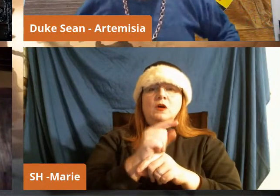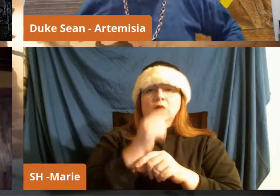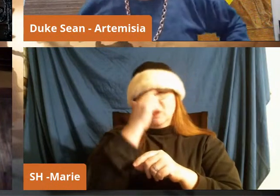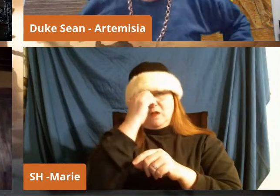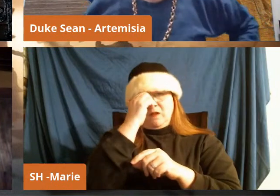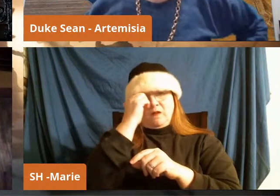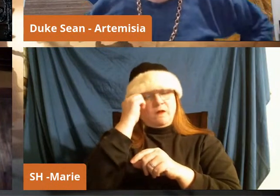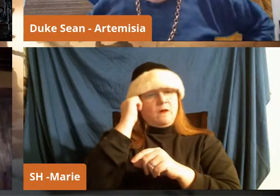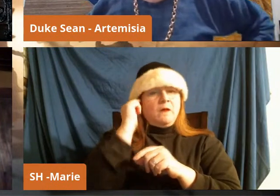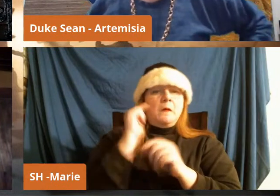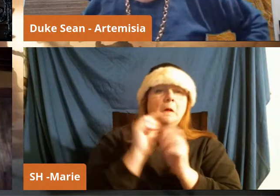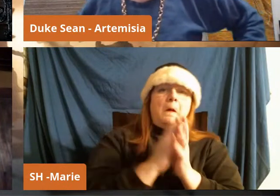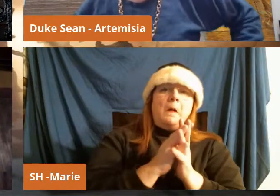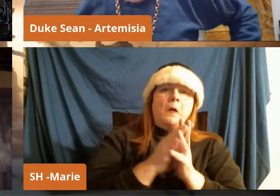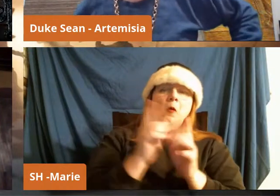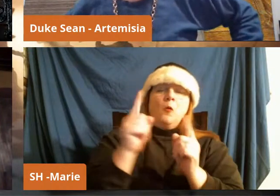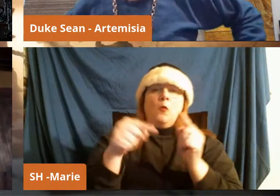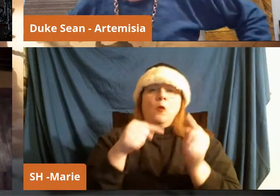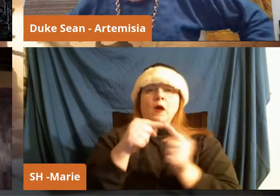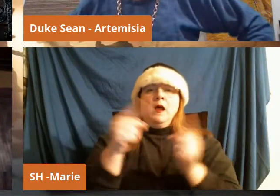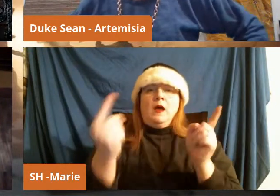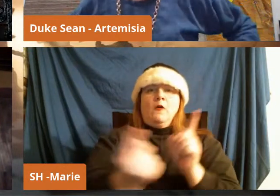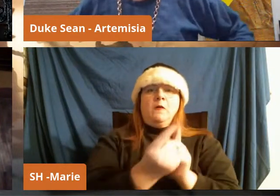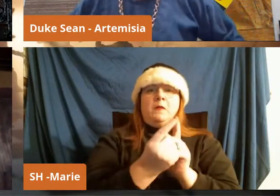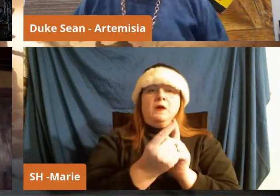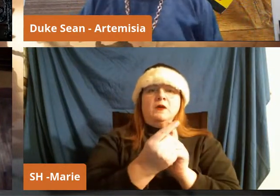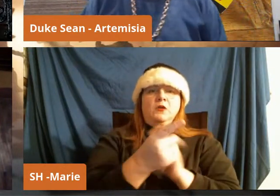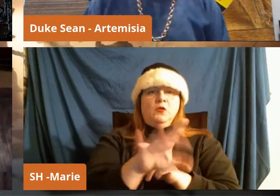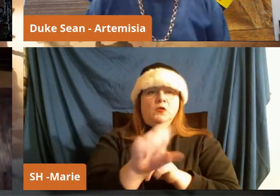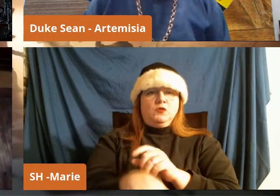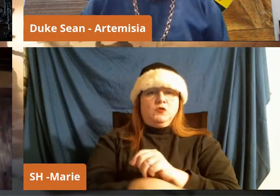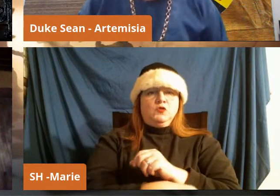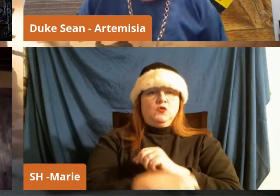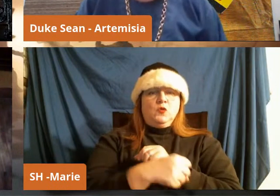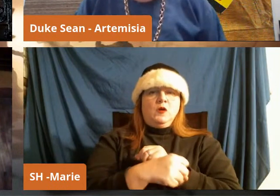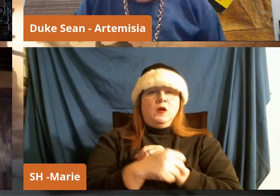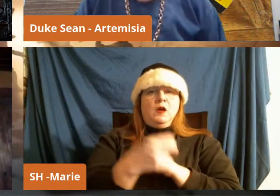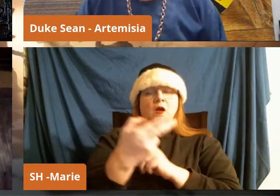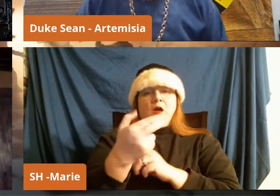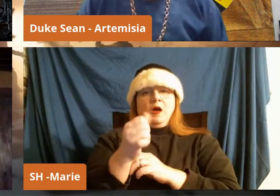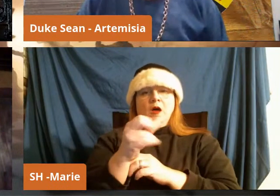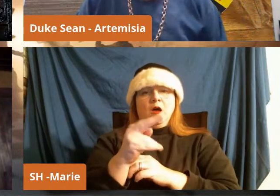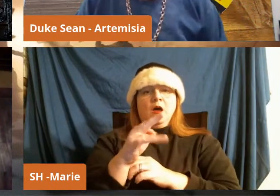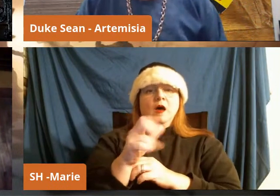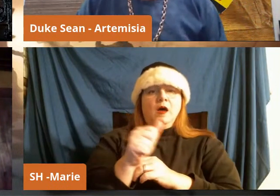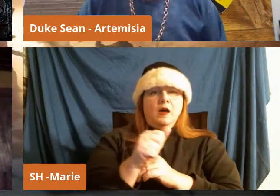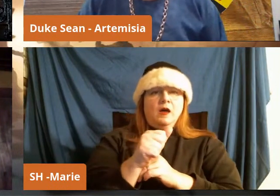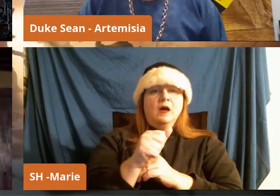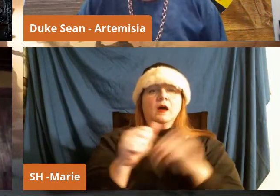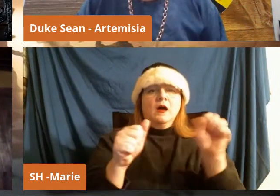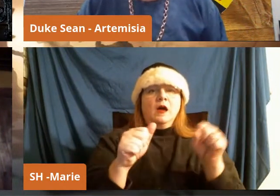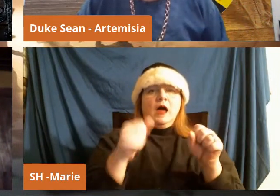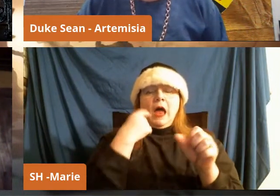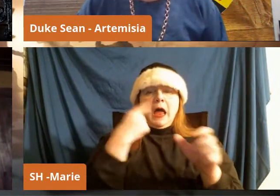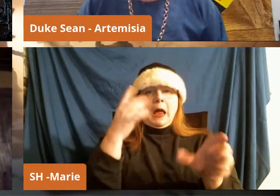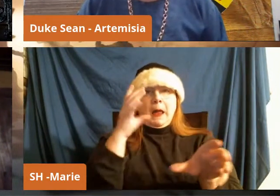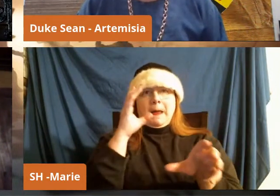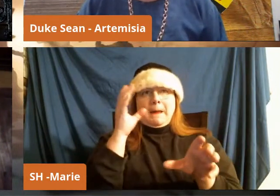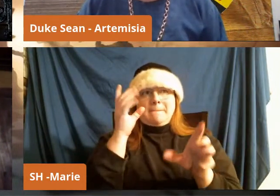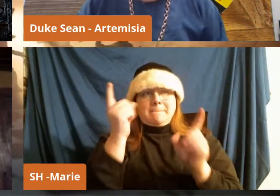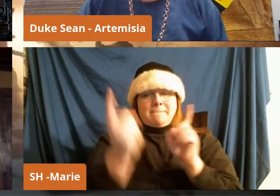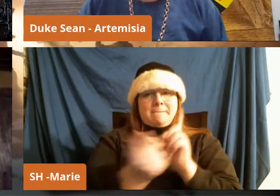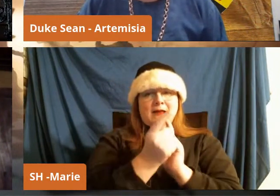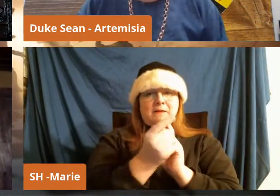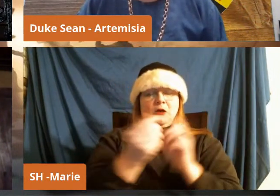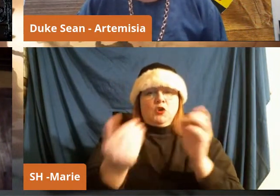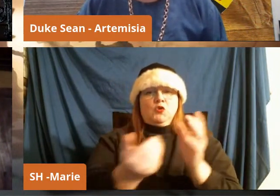Robert, when I met one of your former squires, when I met Hansa, right, I met him at a New Year's